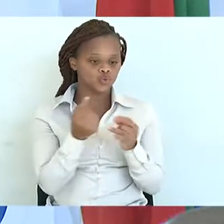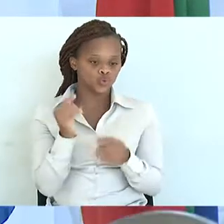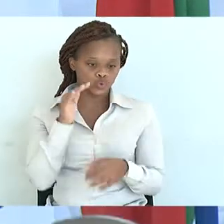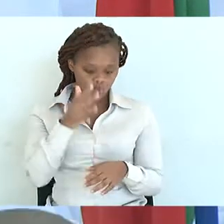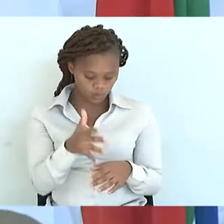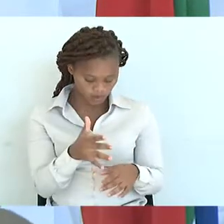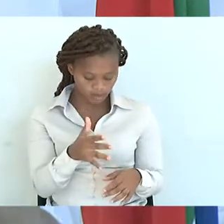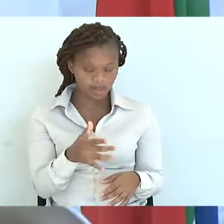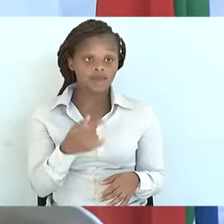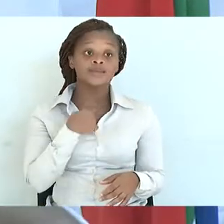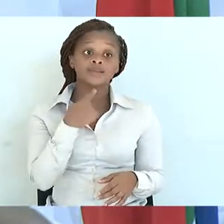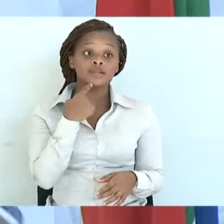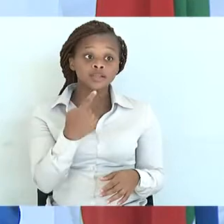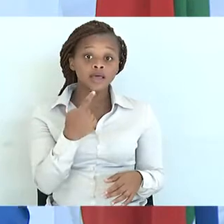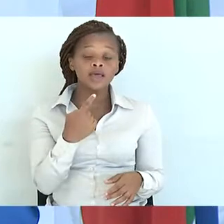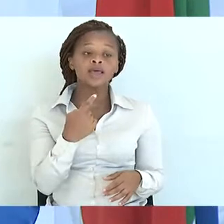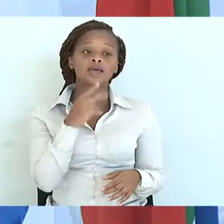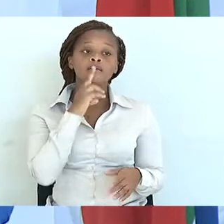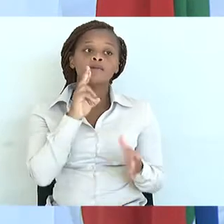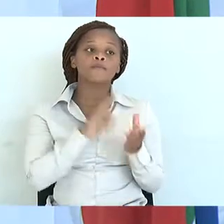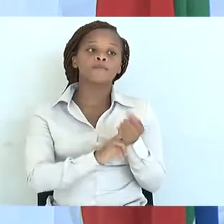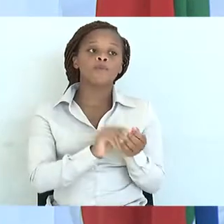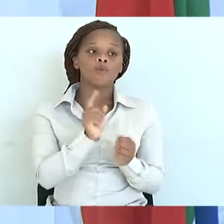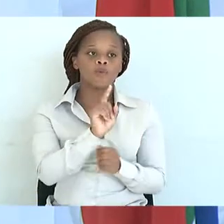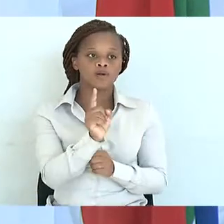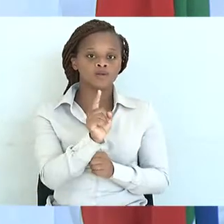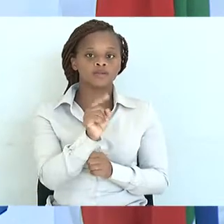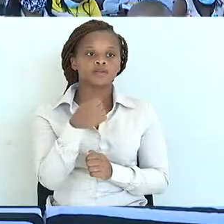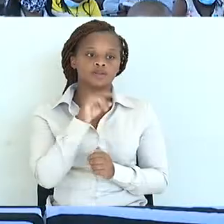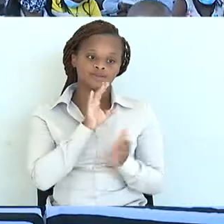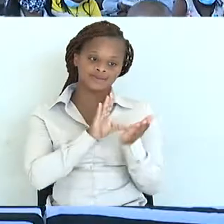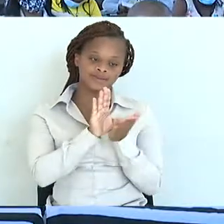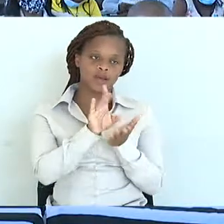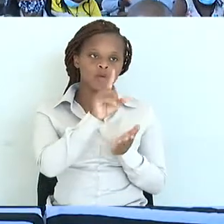ifanda ngo-100,000 for i-development ye-sport.